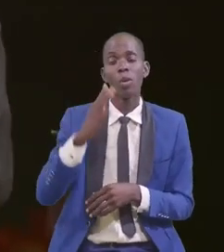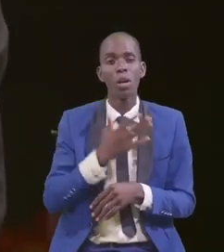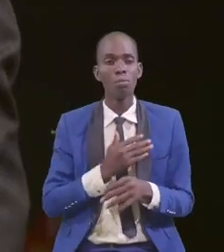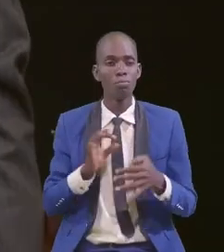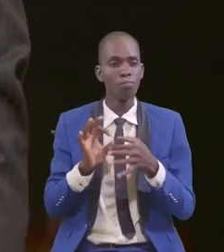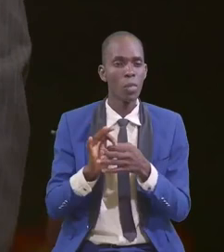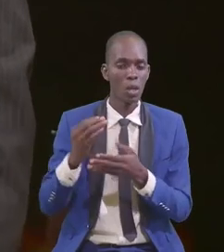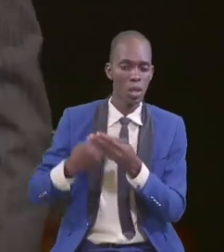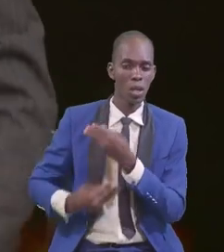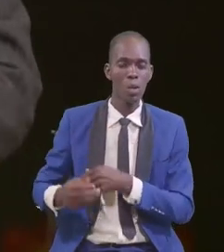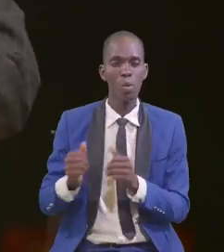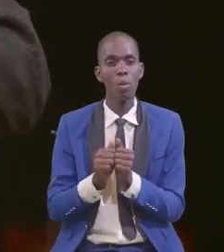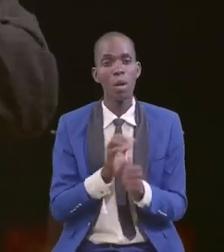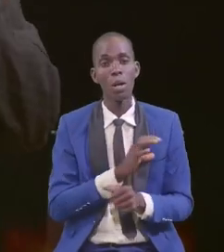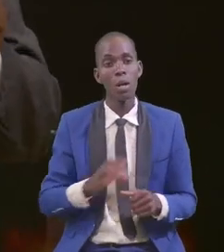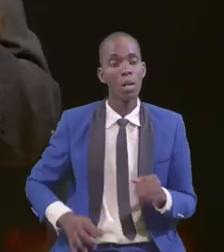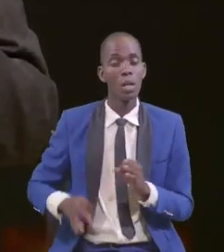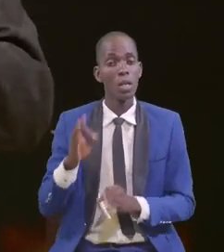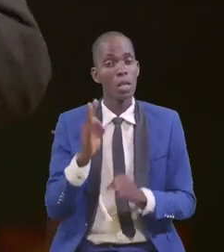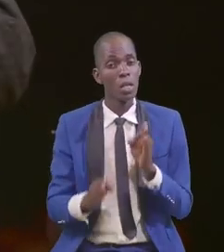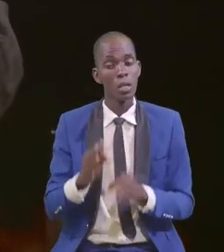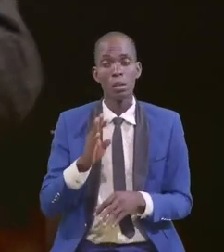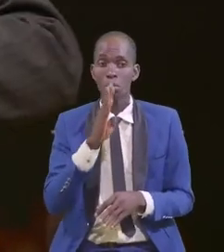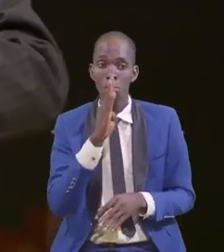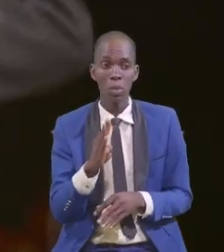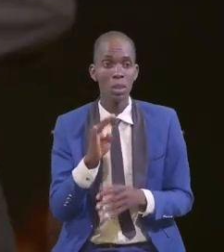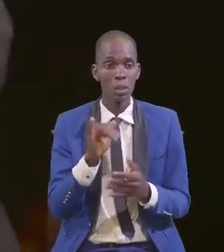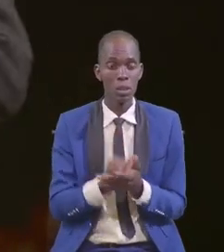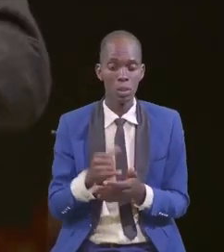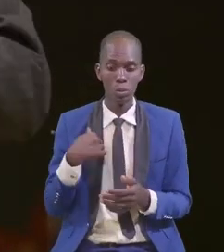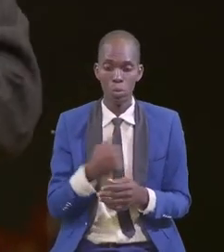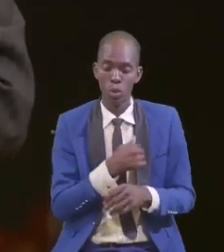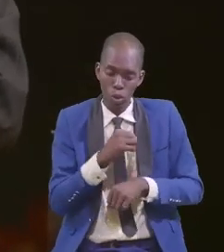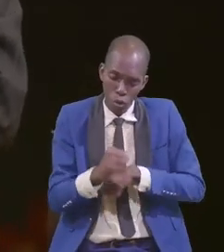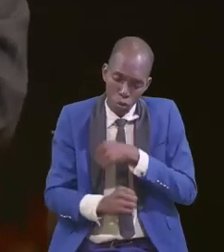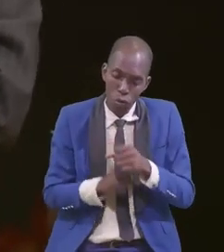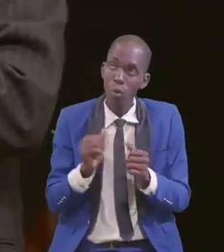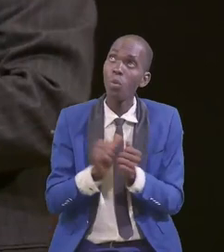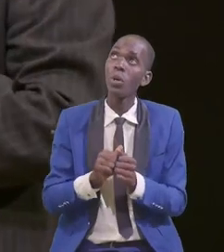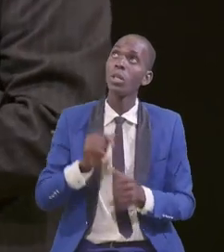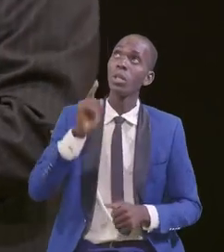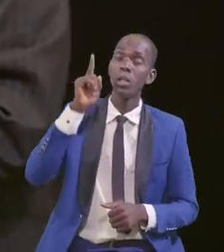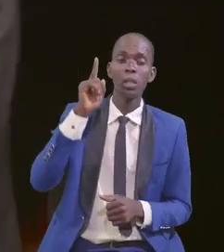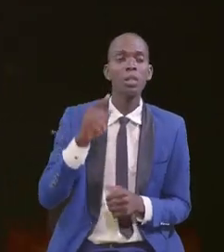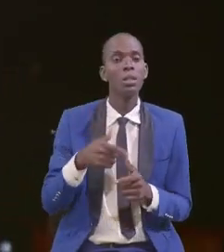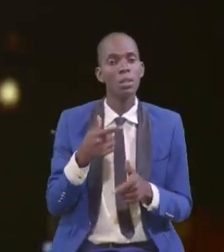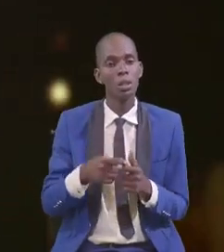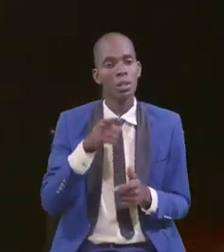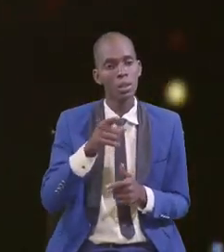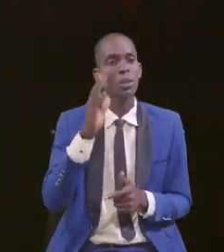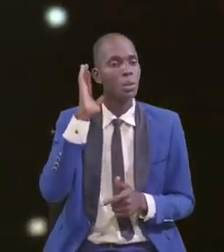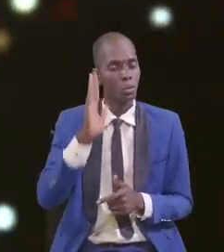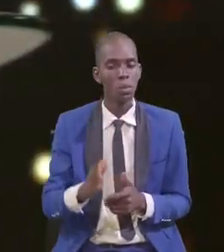Christ. If so be that ye suffer with him, that ye may also be